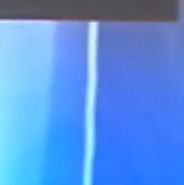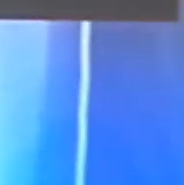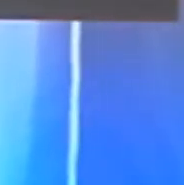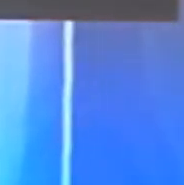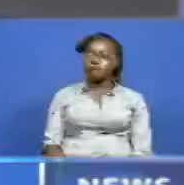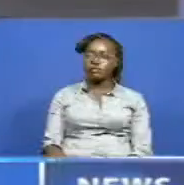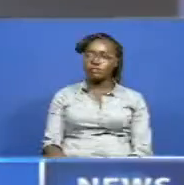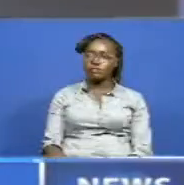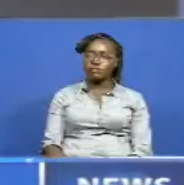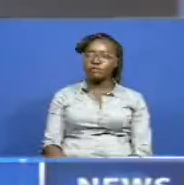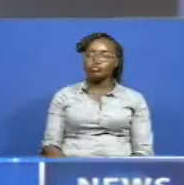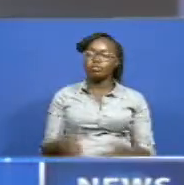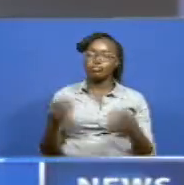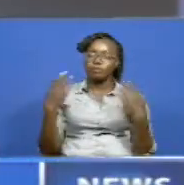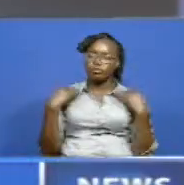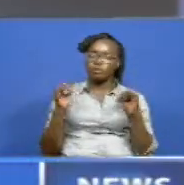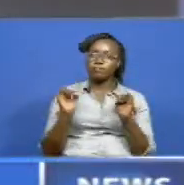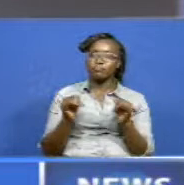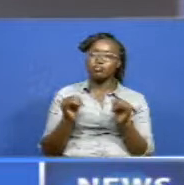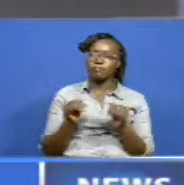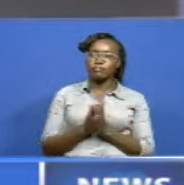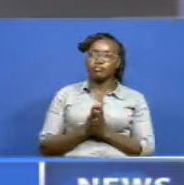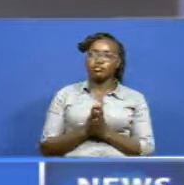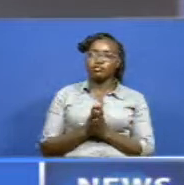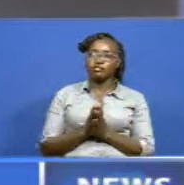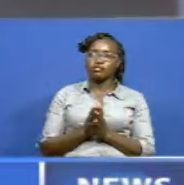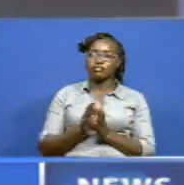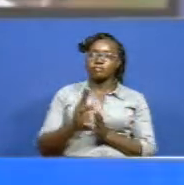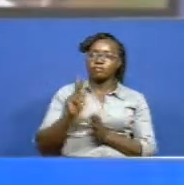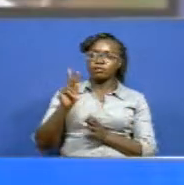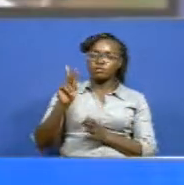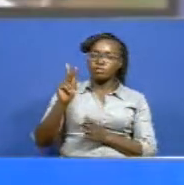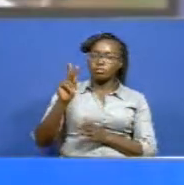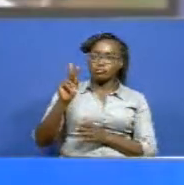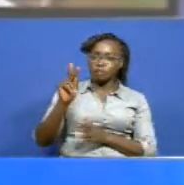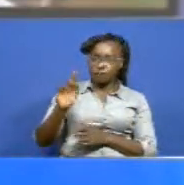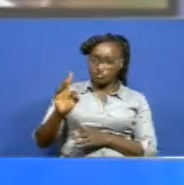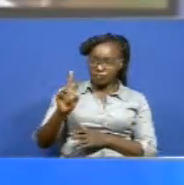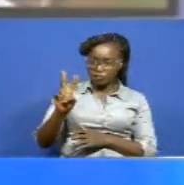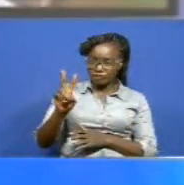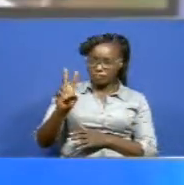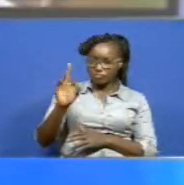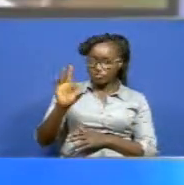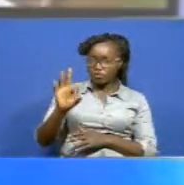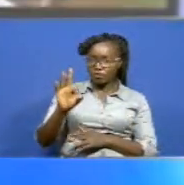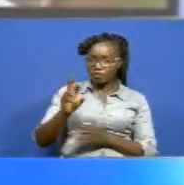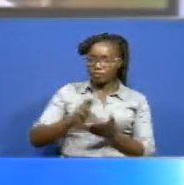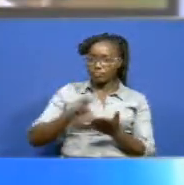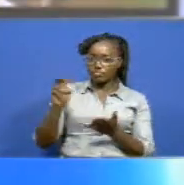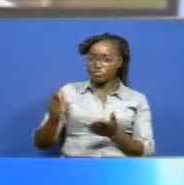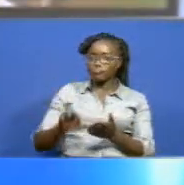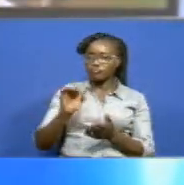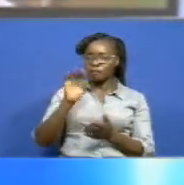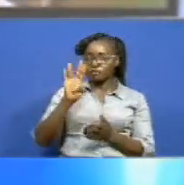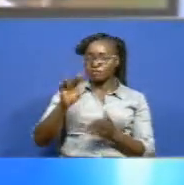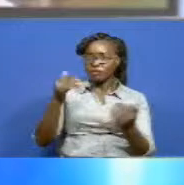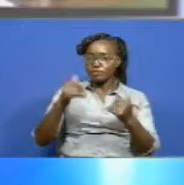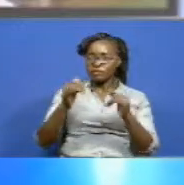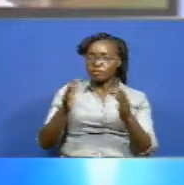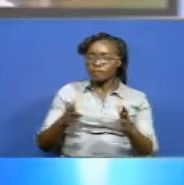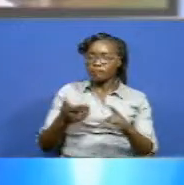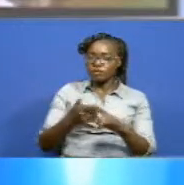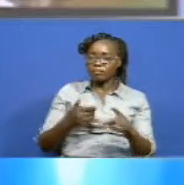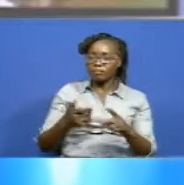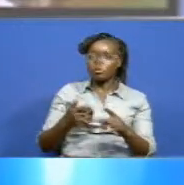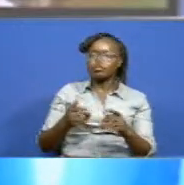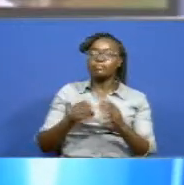Time for Channel 1 Sports News. Kenya Volleyball Federation, KVF, has dropped 4 players out of the Malkia Strikers squad that